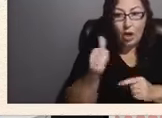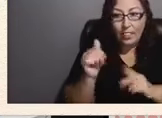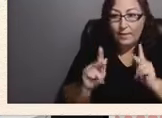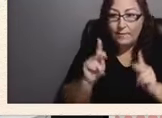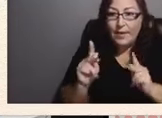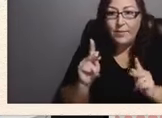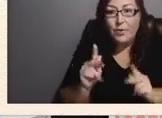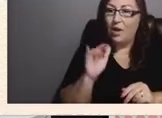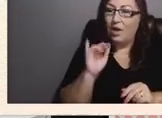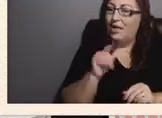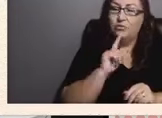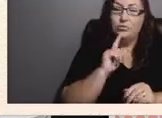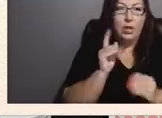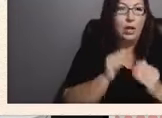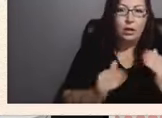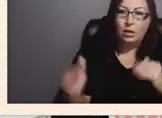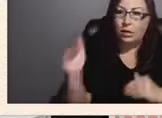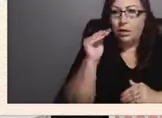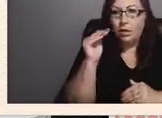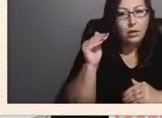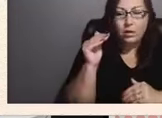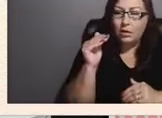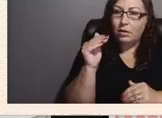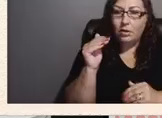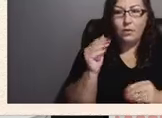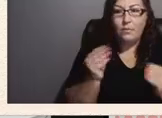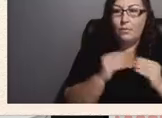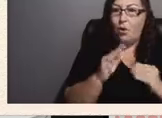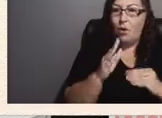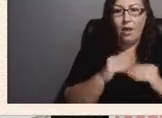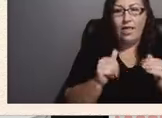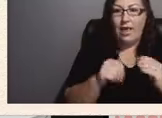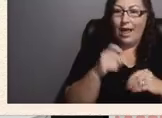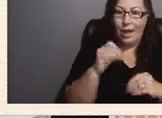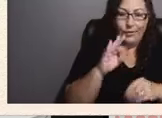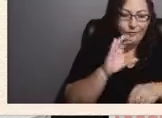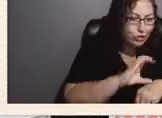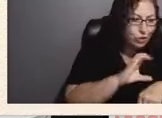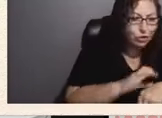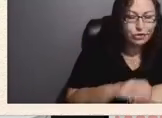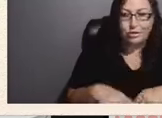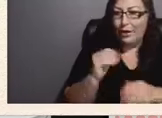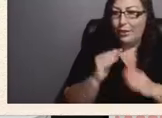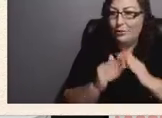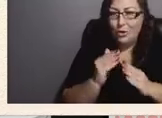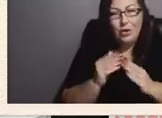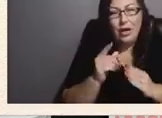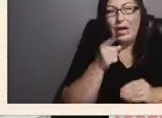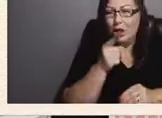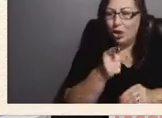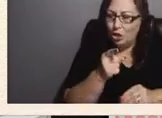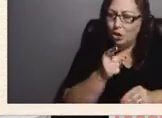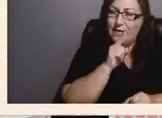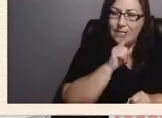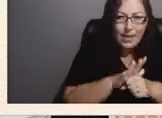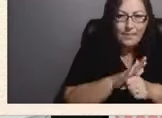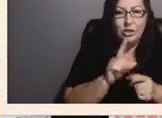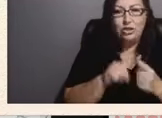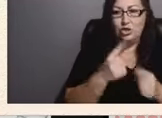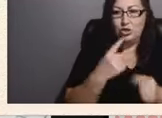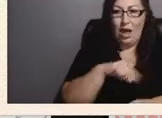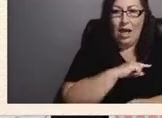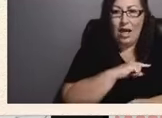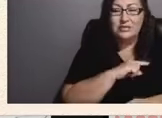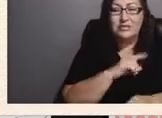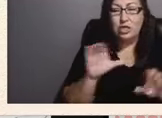and beyond outside of outside of the church, outside of the community. Your commitment to us to do these types